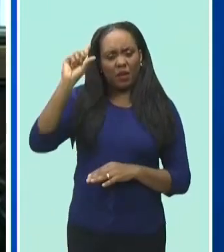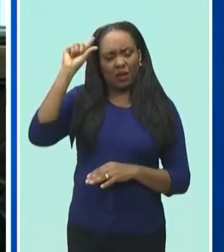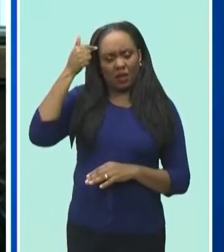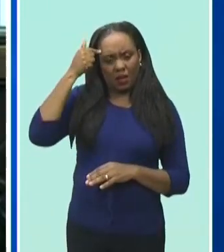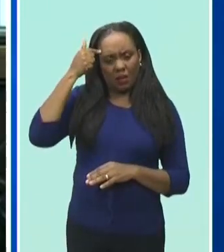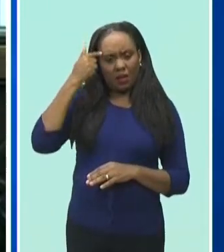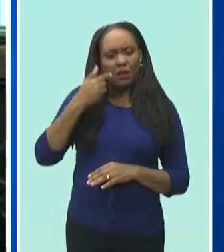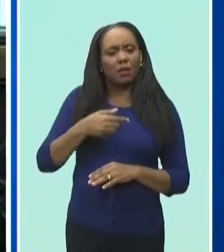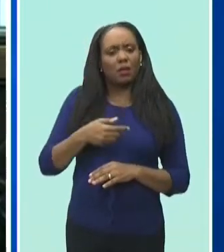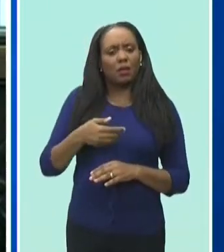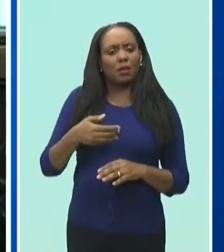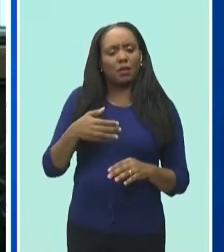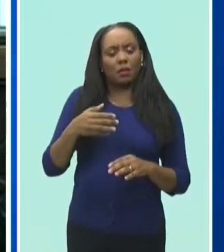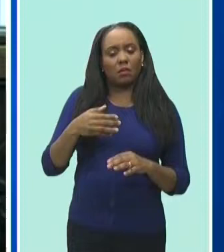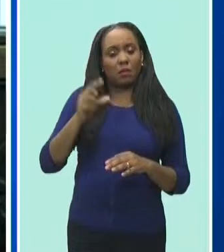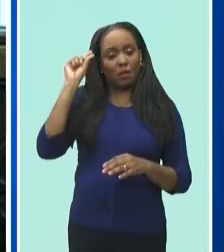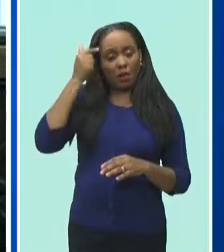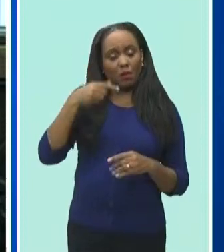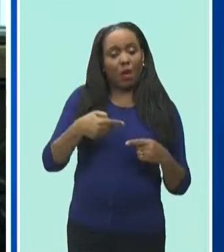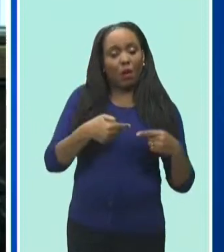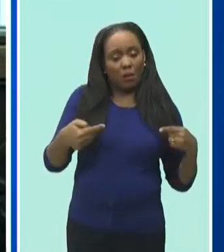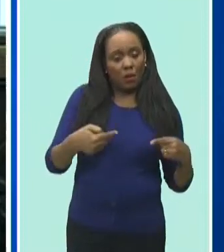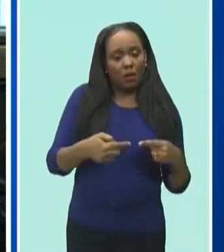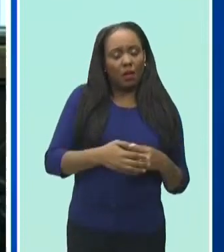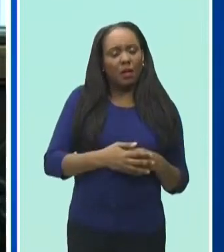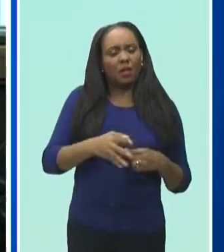questions around the